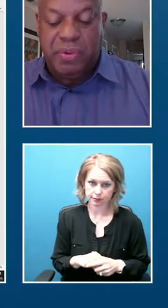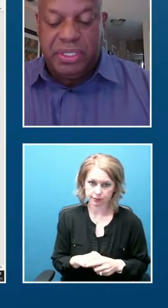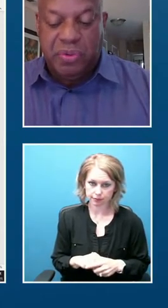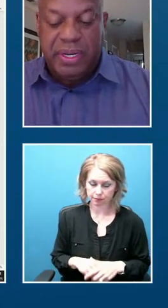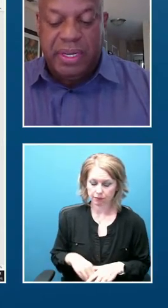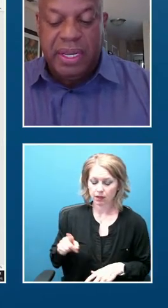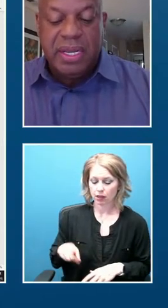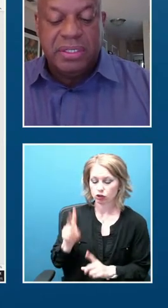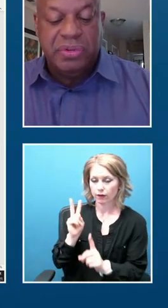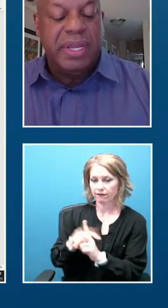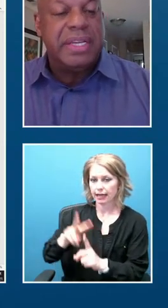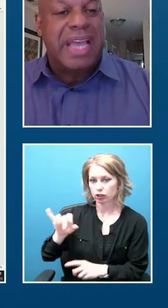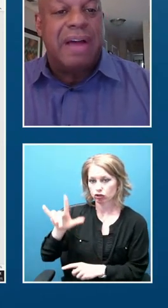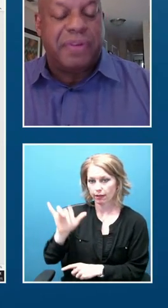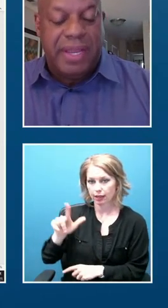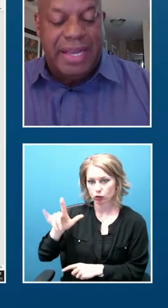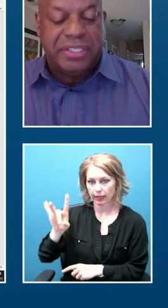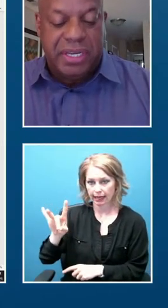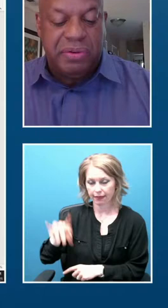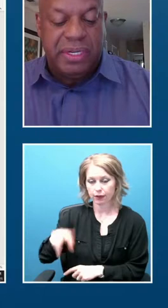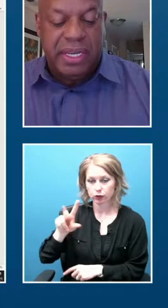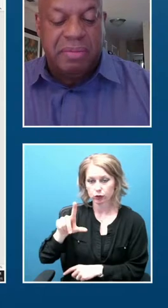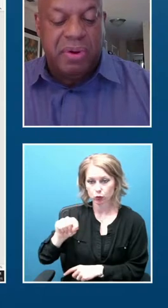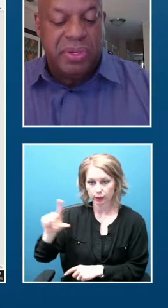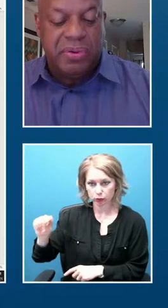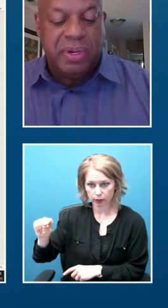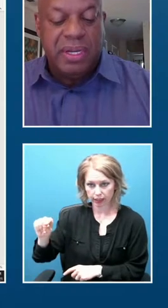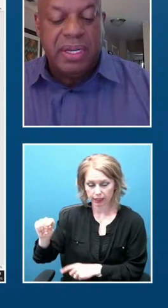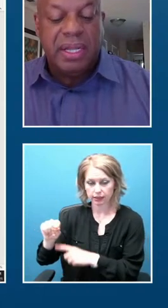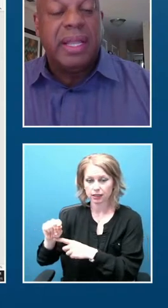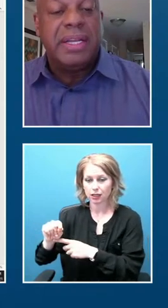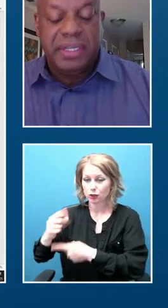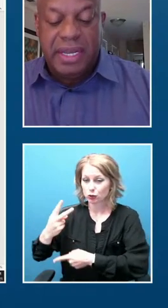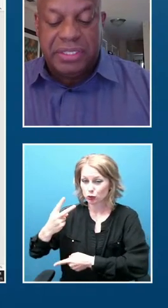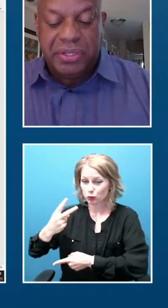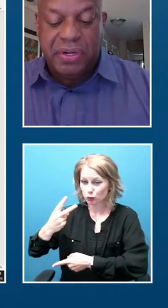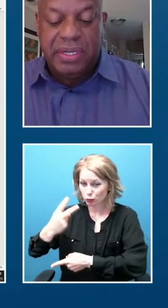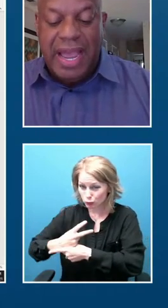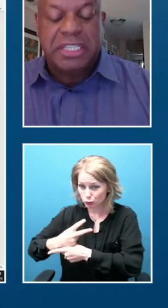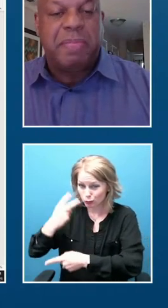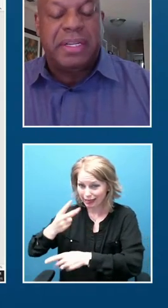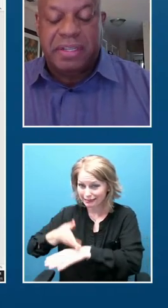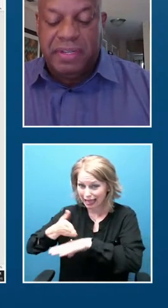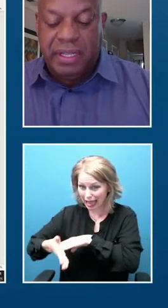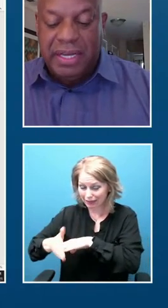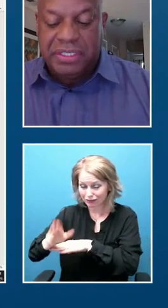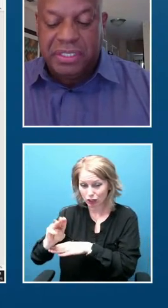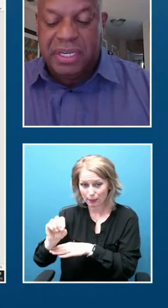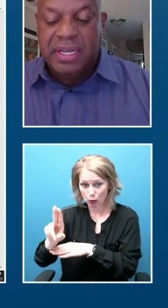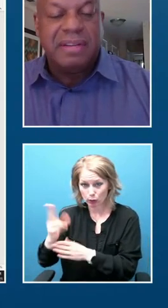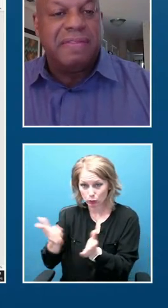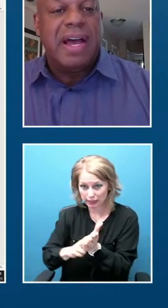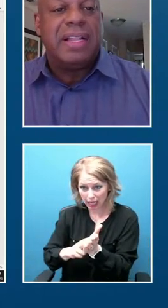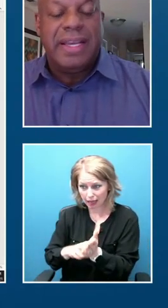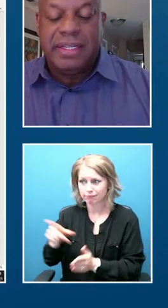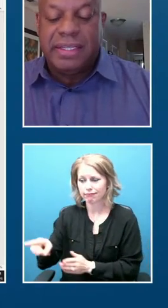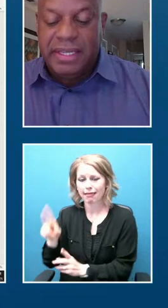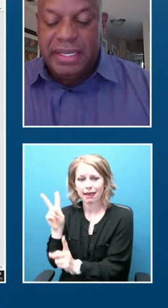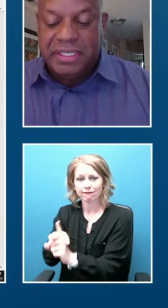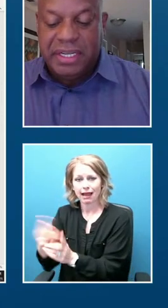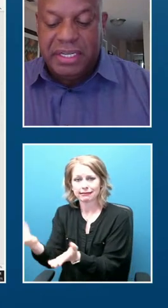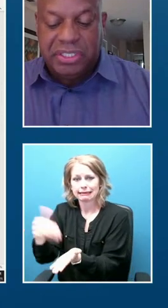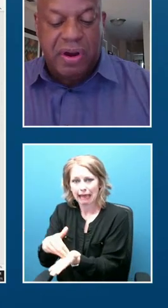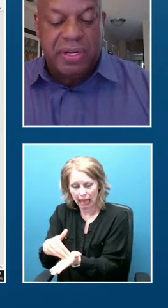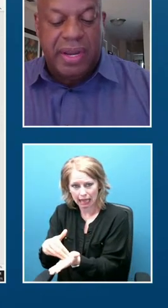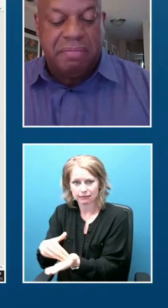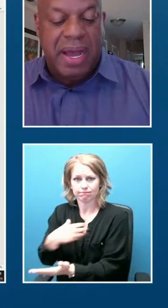July 28, 2020, 2 days after executing the MOU, alleging that certain aspects of the elections violated the